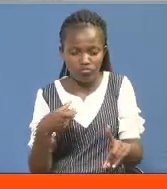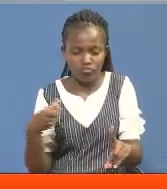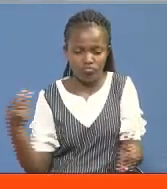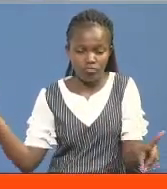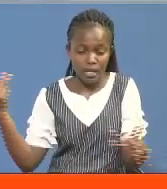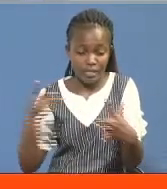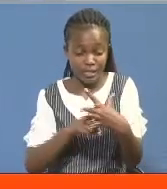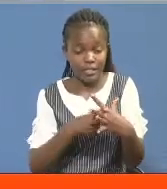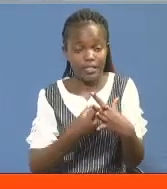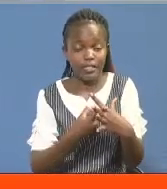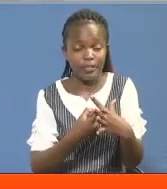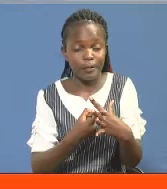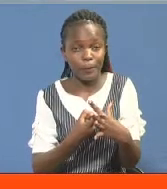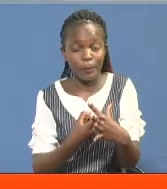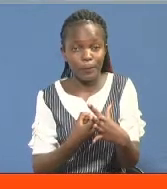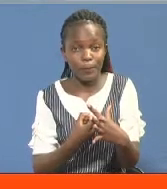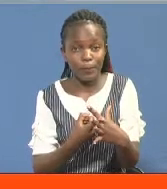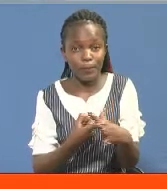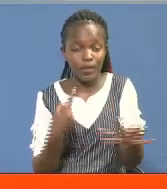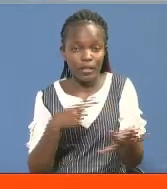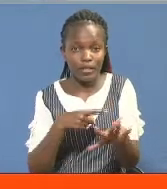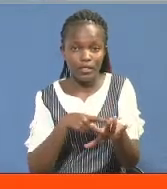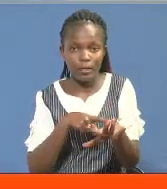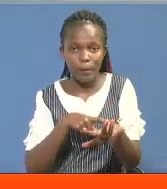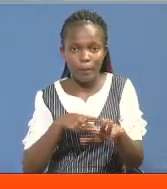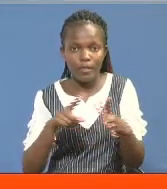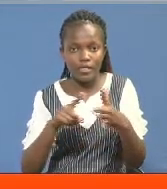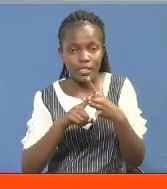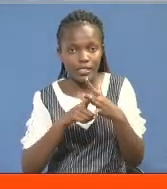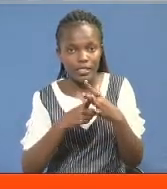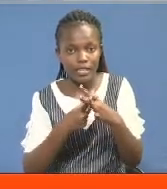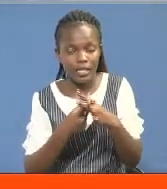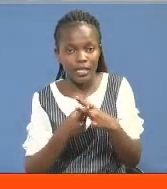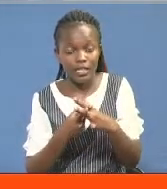I mean that when we started the process of